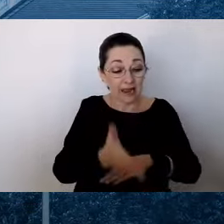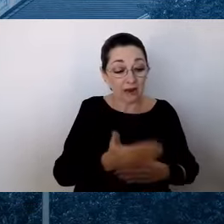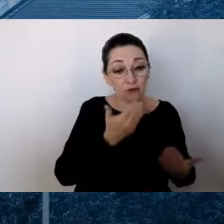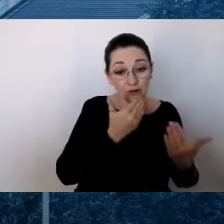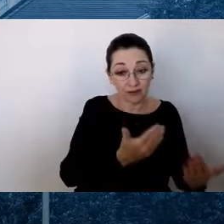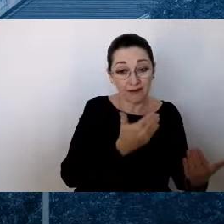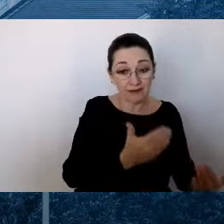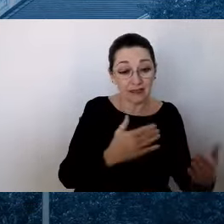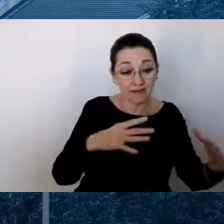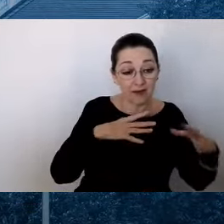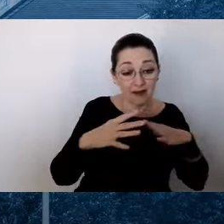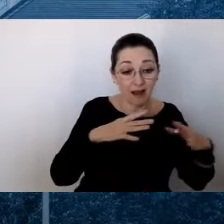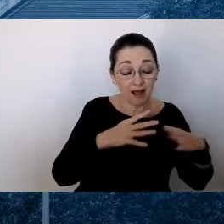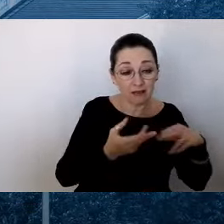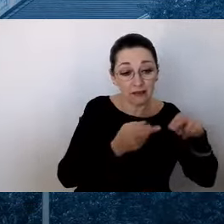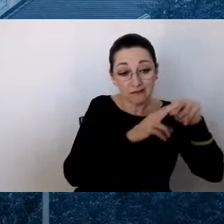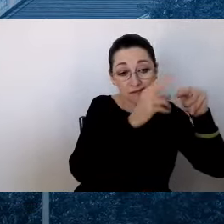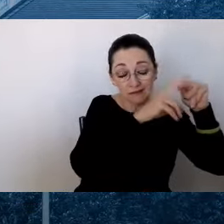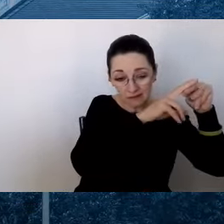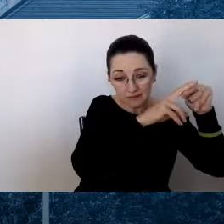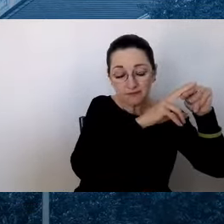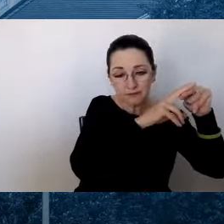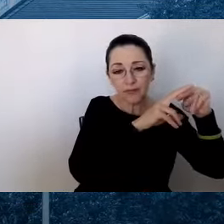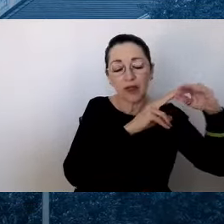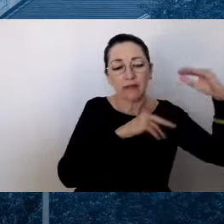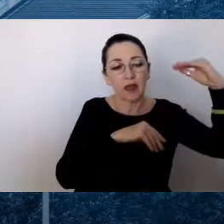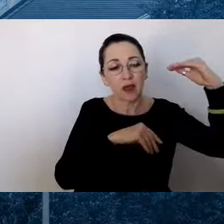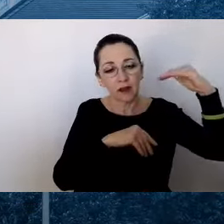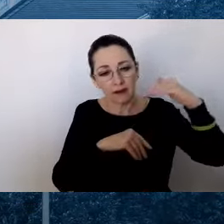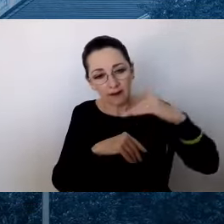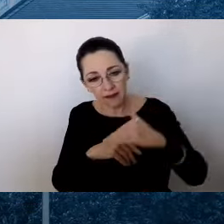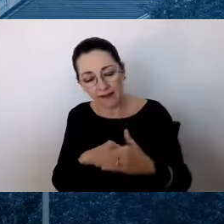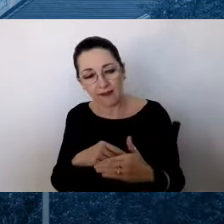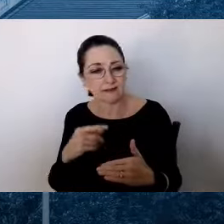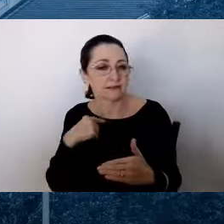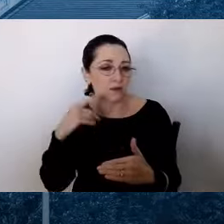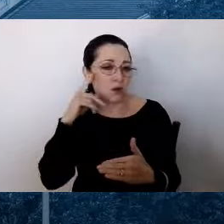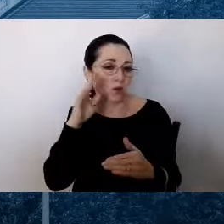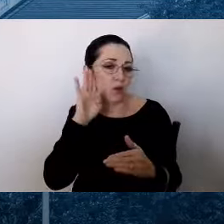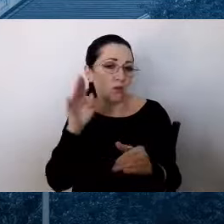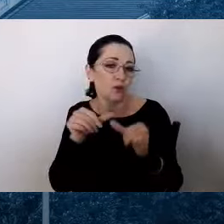trending the wrong direction. I would have hoped that we would